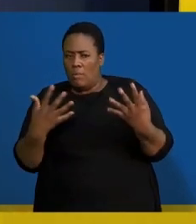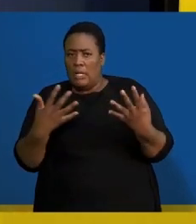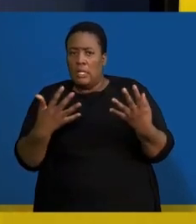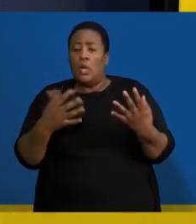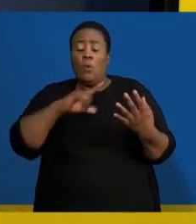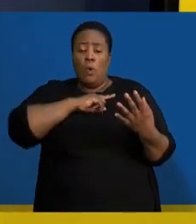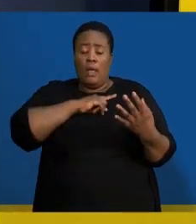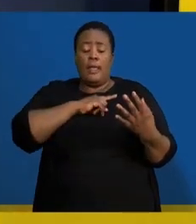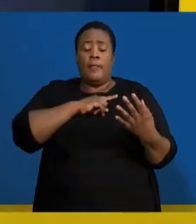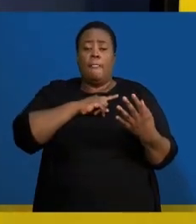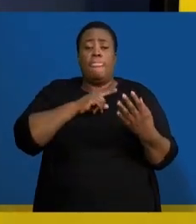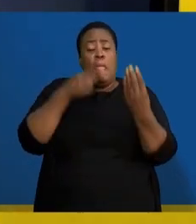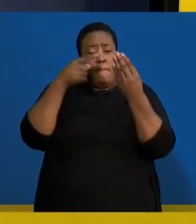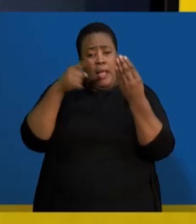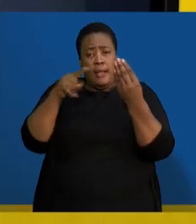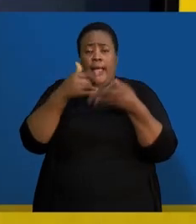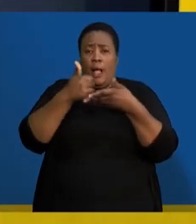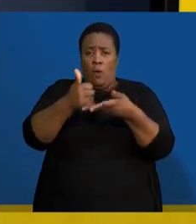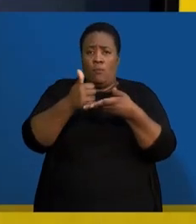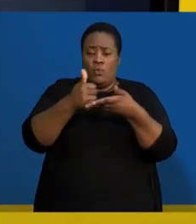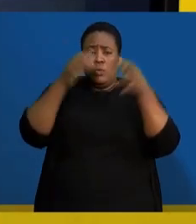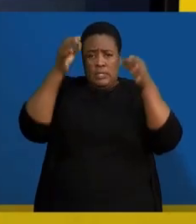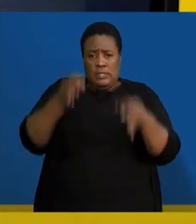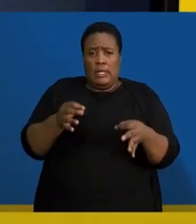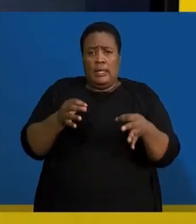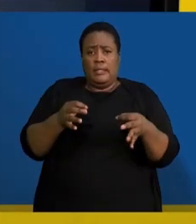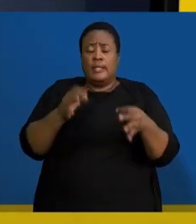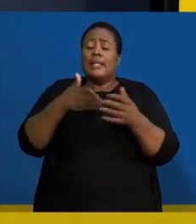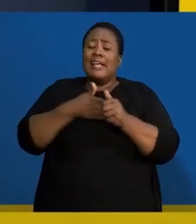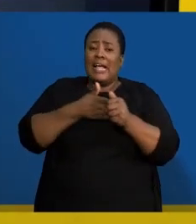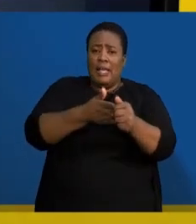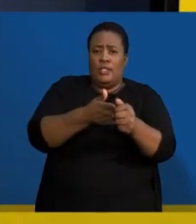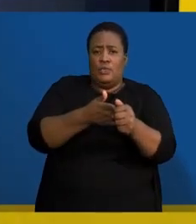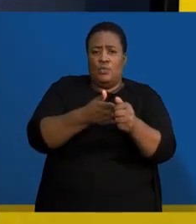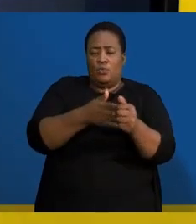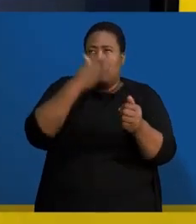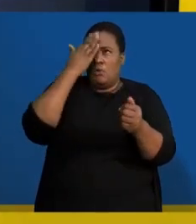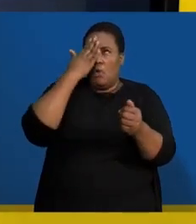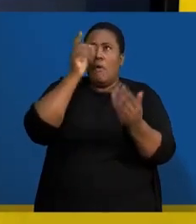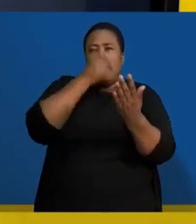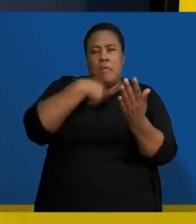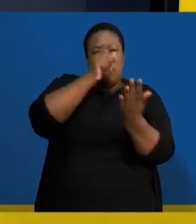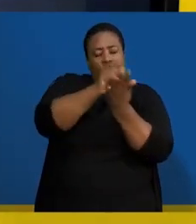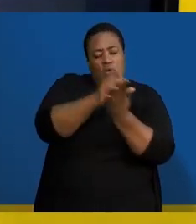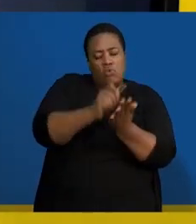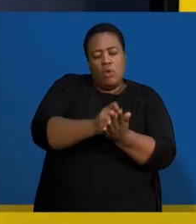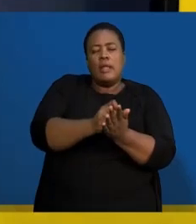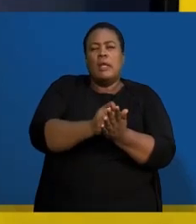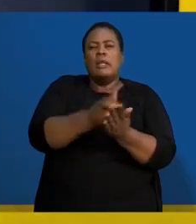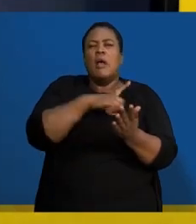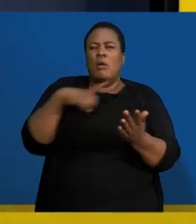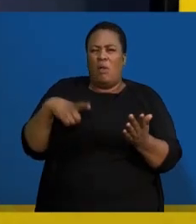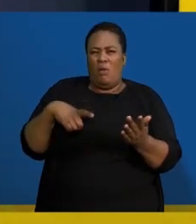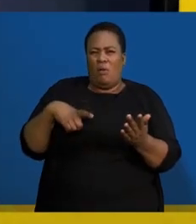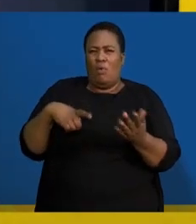obviously, if the mark allocation is 1 or 2 marks, you know how much you need to write. That's different from a